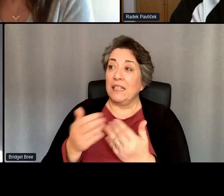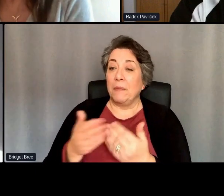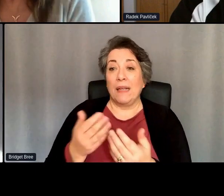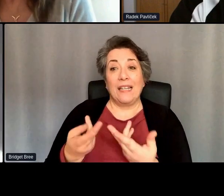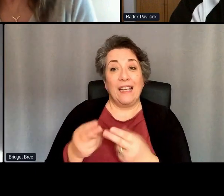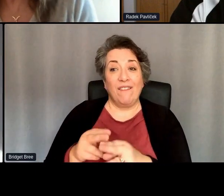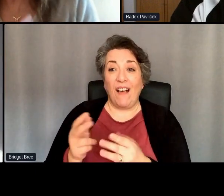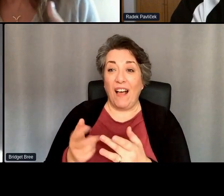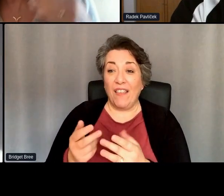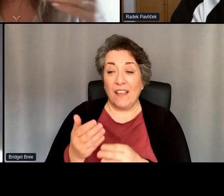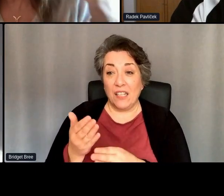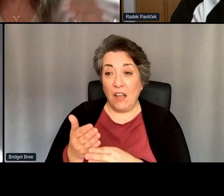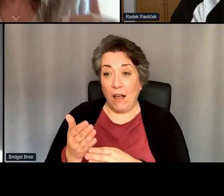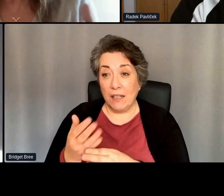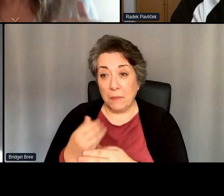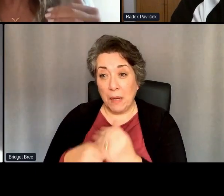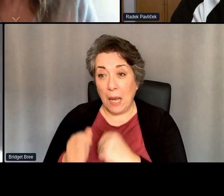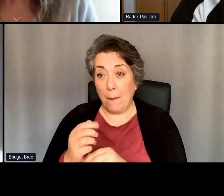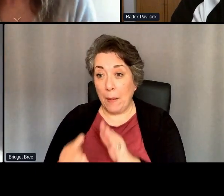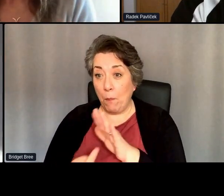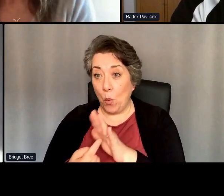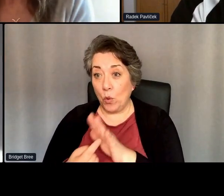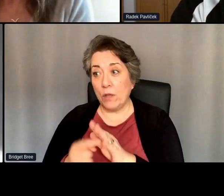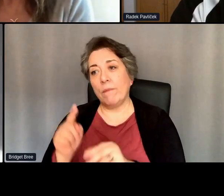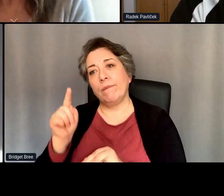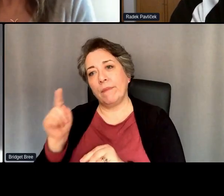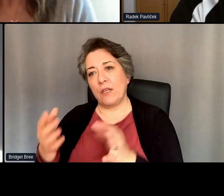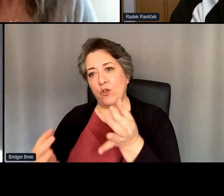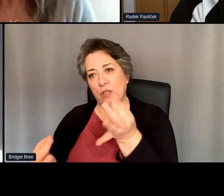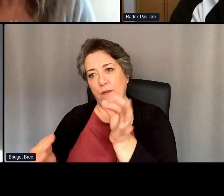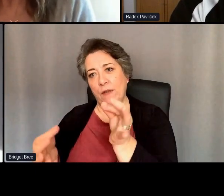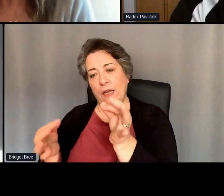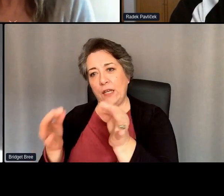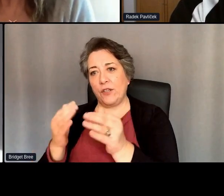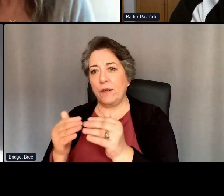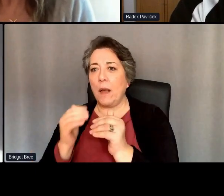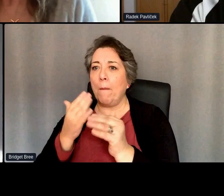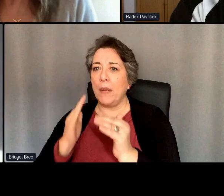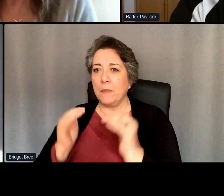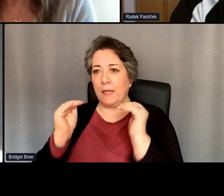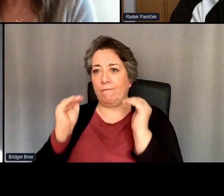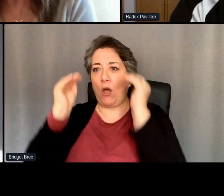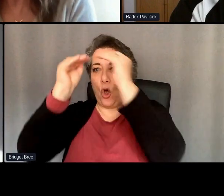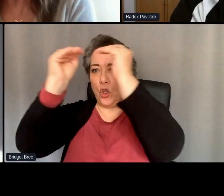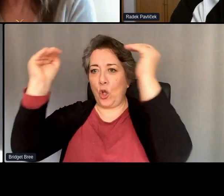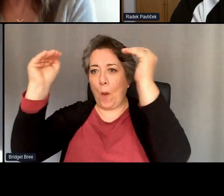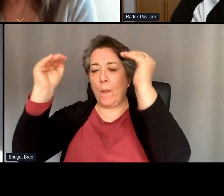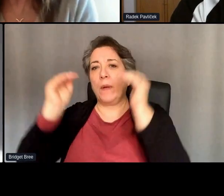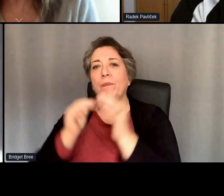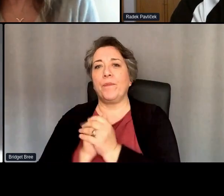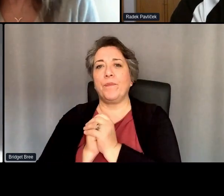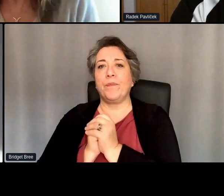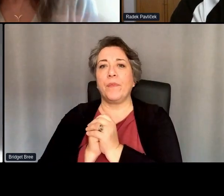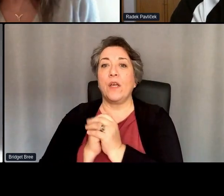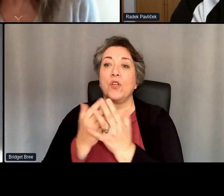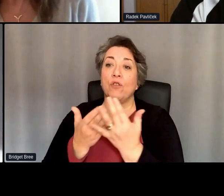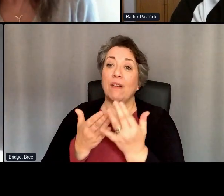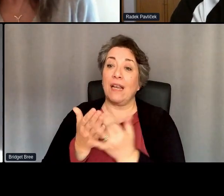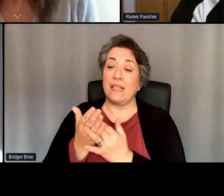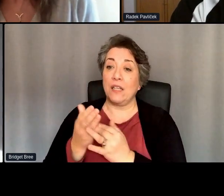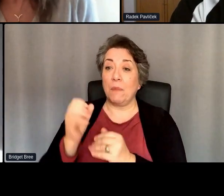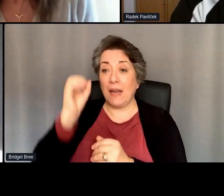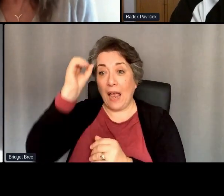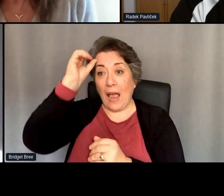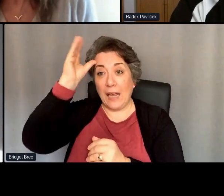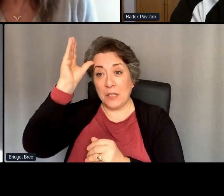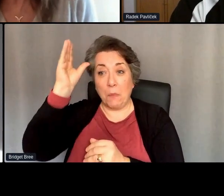role or something. You still need to stay on top and be on the forefront of that. So for an accessibility expert company, I think it should be self-evident.